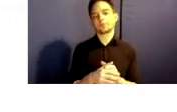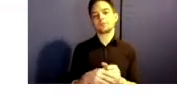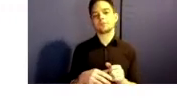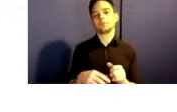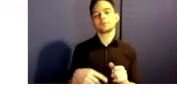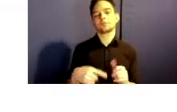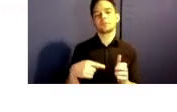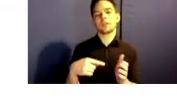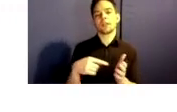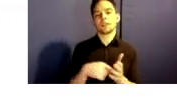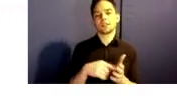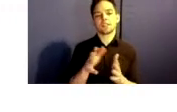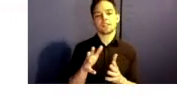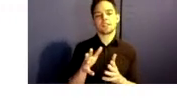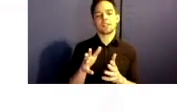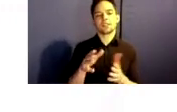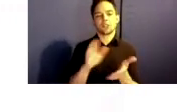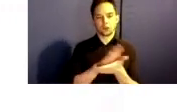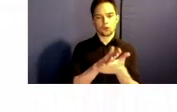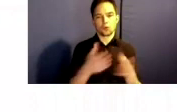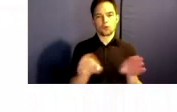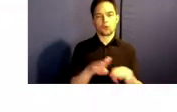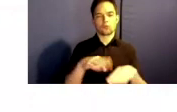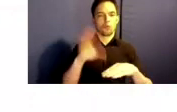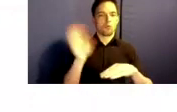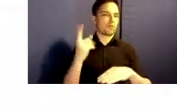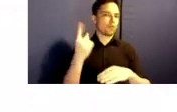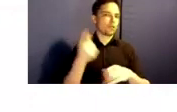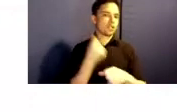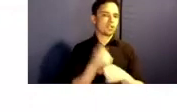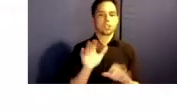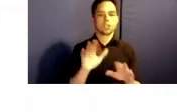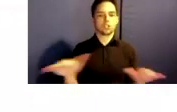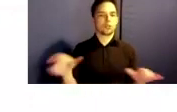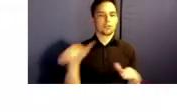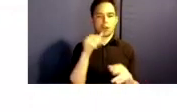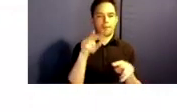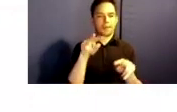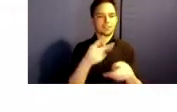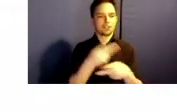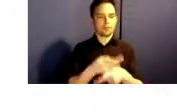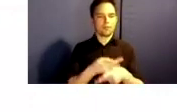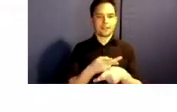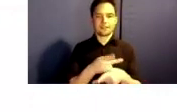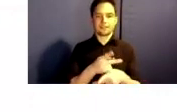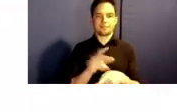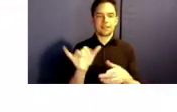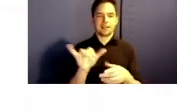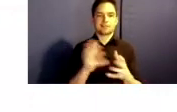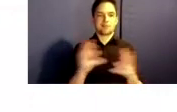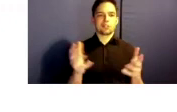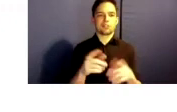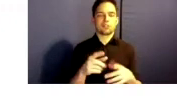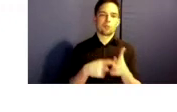of schools. Schools were closed for over a year. Children were not being supervised as much as when they were going to school.